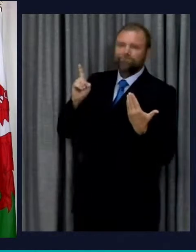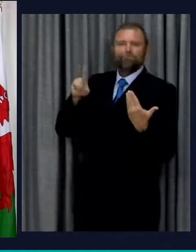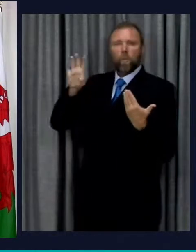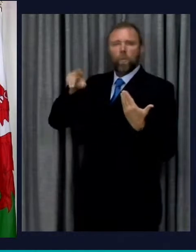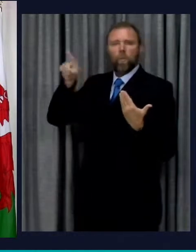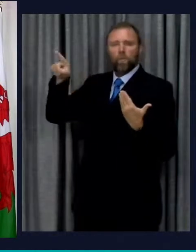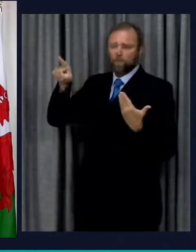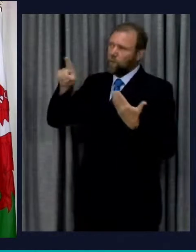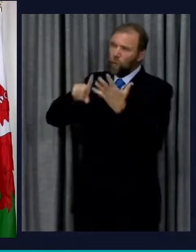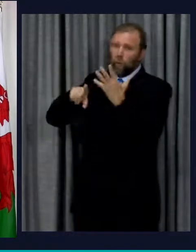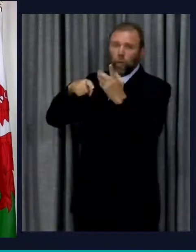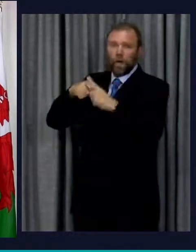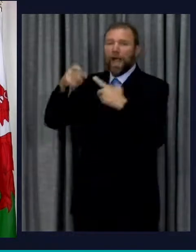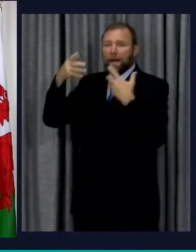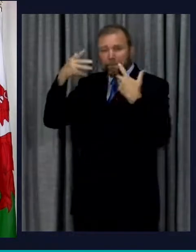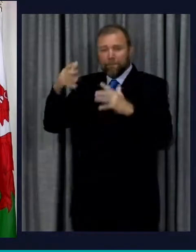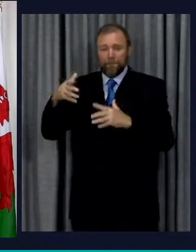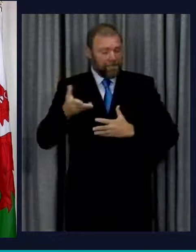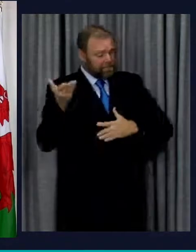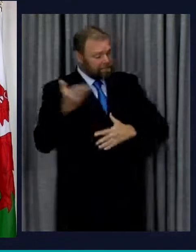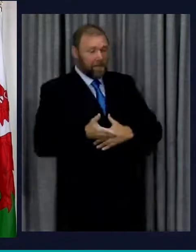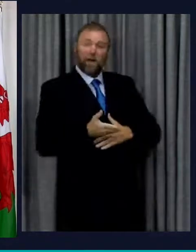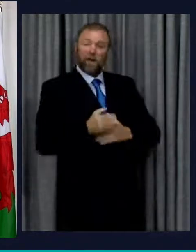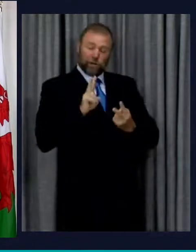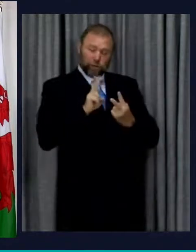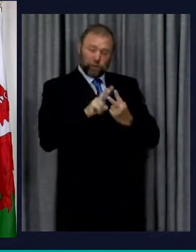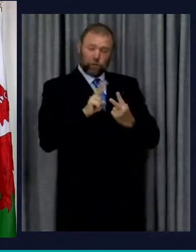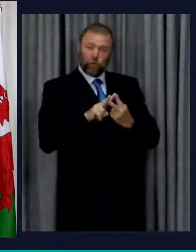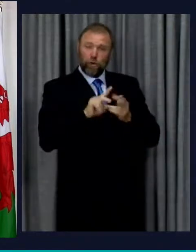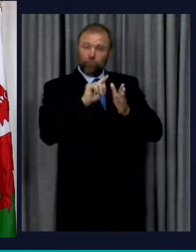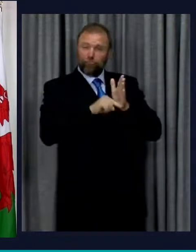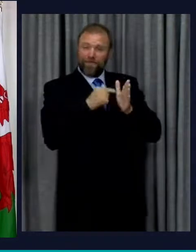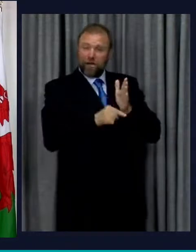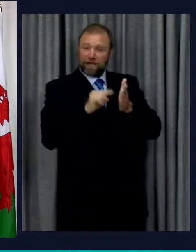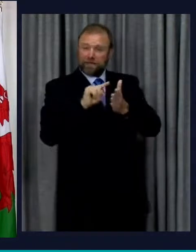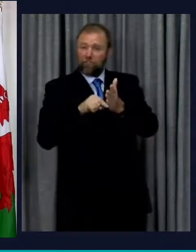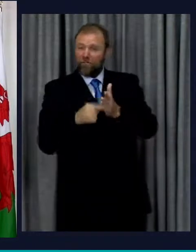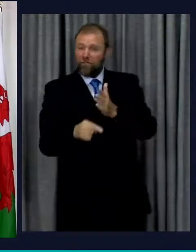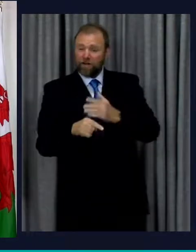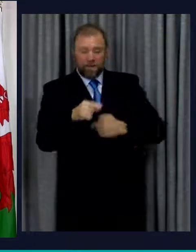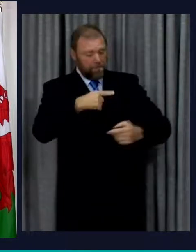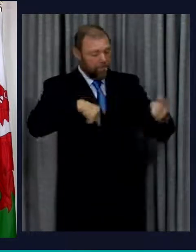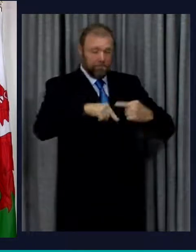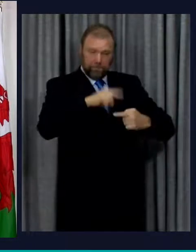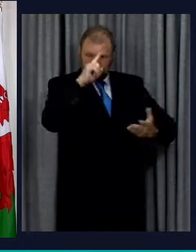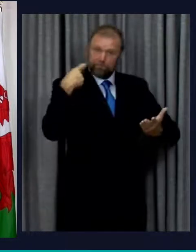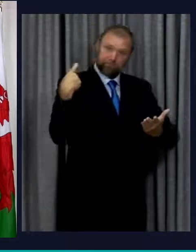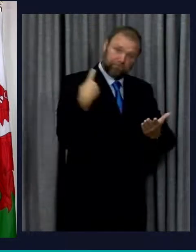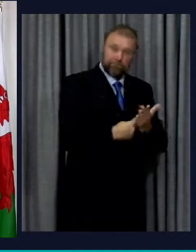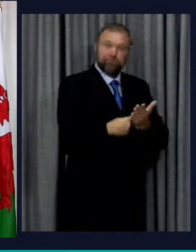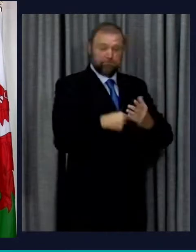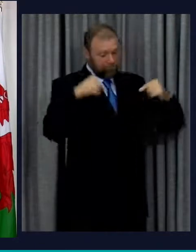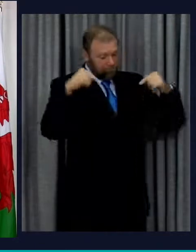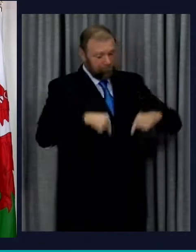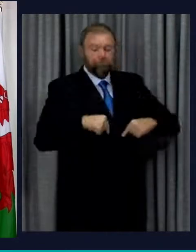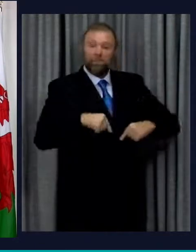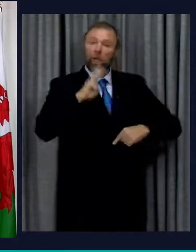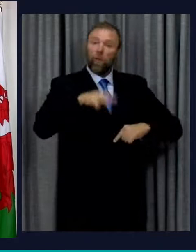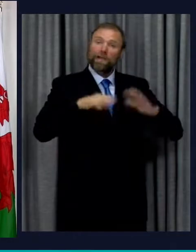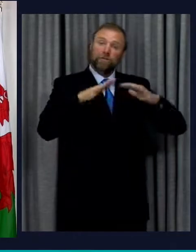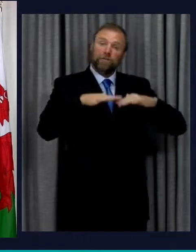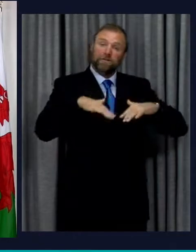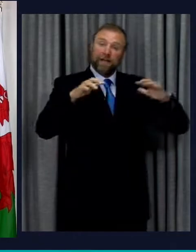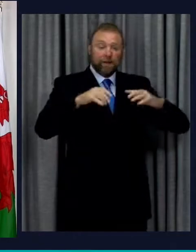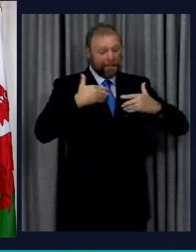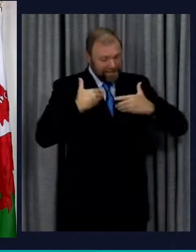different referenda on ensuring that this place, this government and our Cynhadledd exists and has a range of